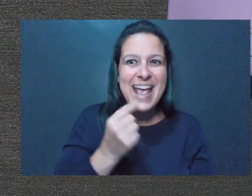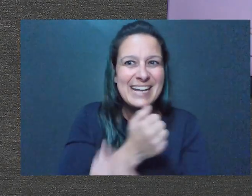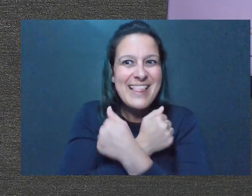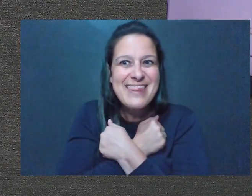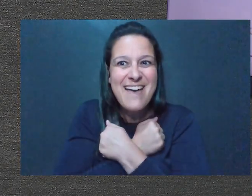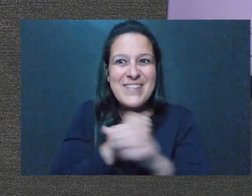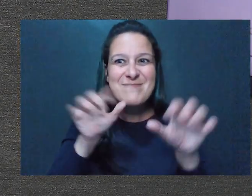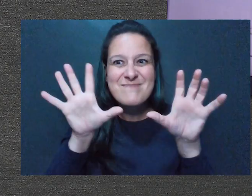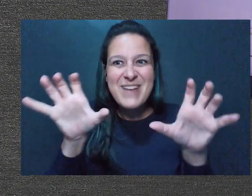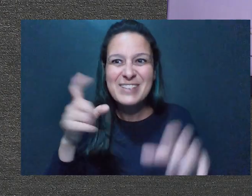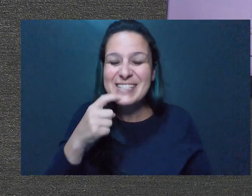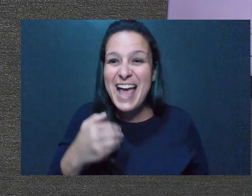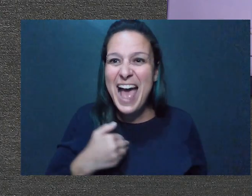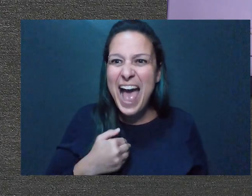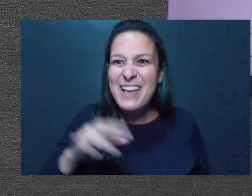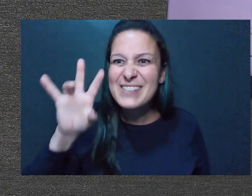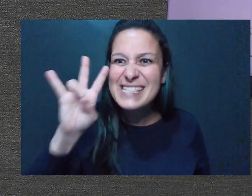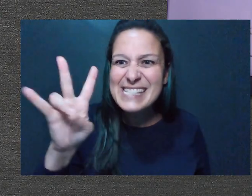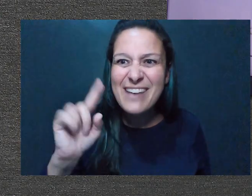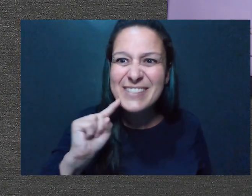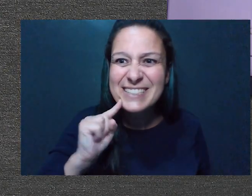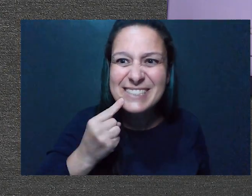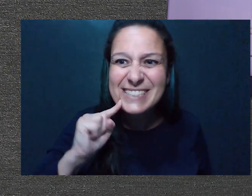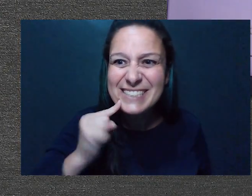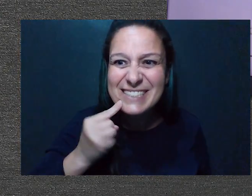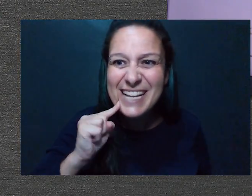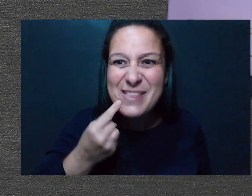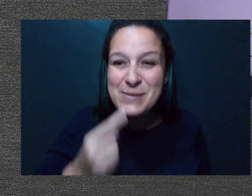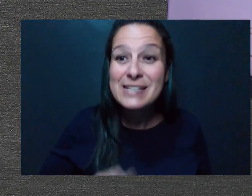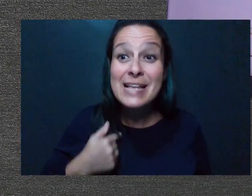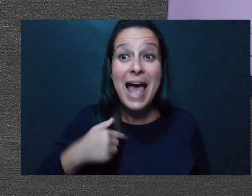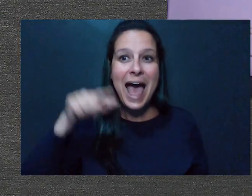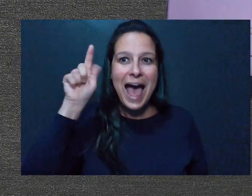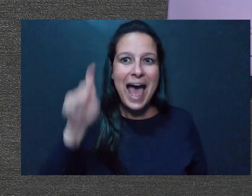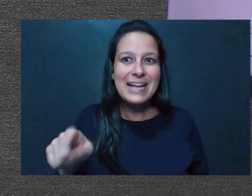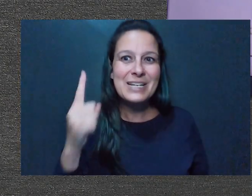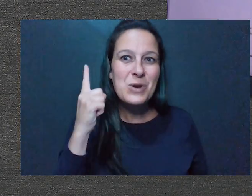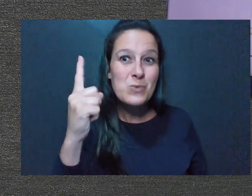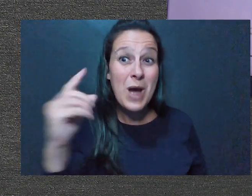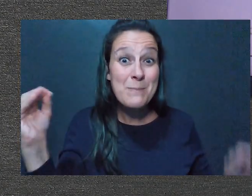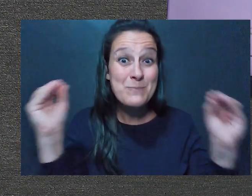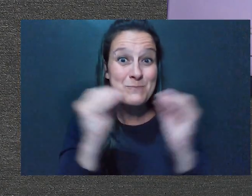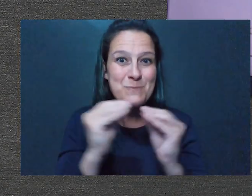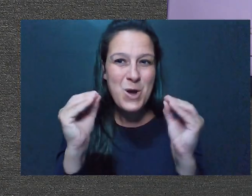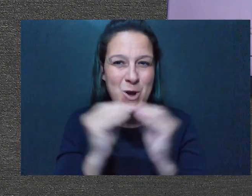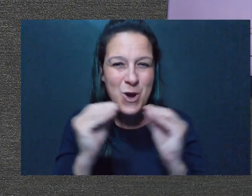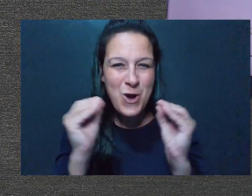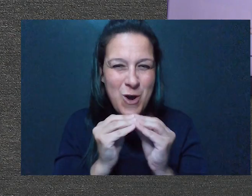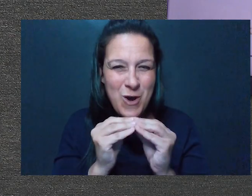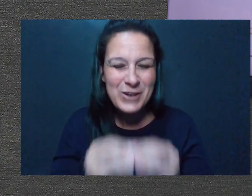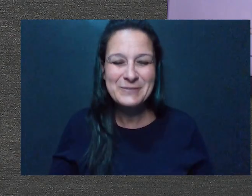have 7 jelly beans. I need 1 more.